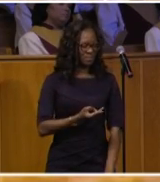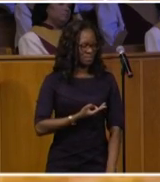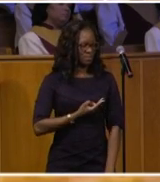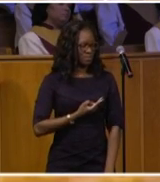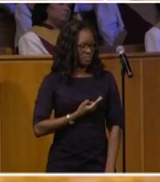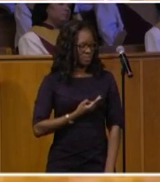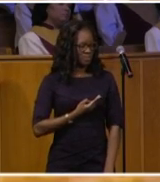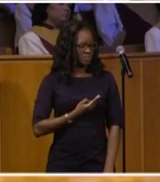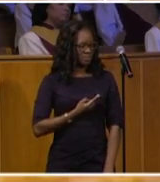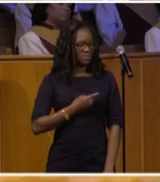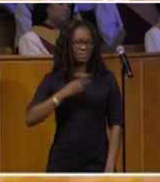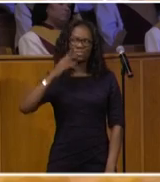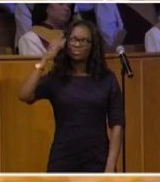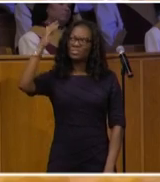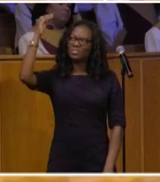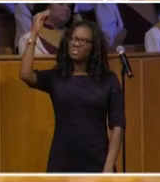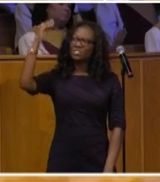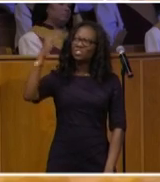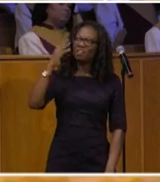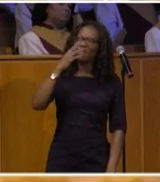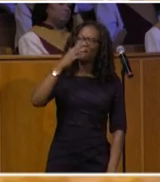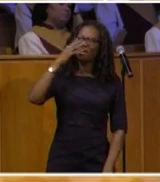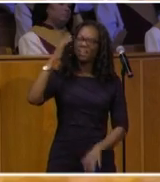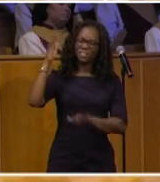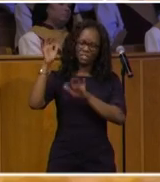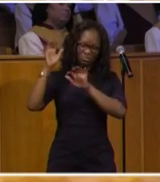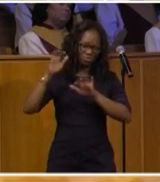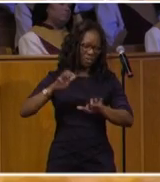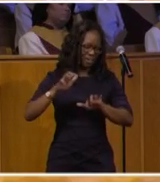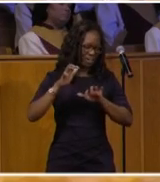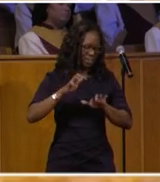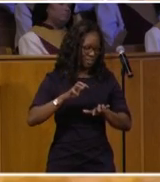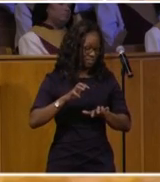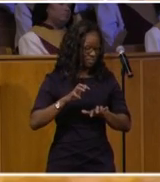He makes the sunshine and the rain.